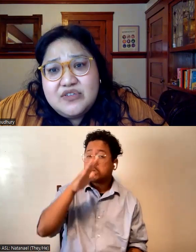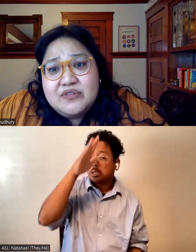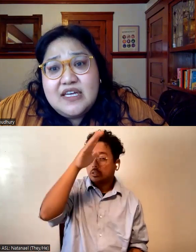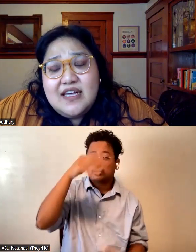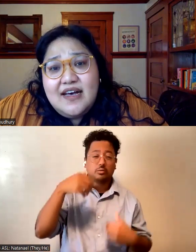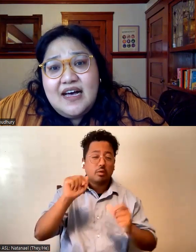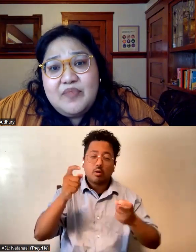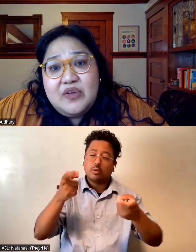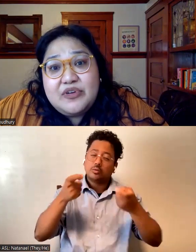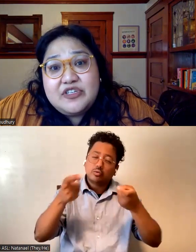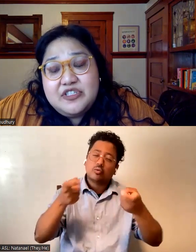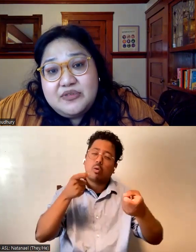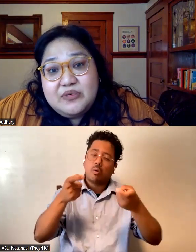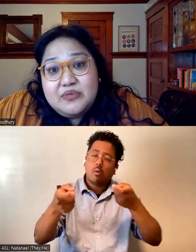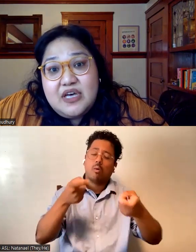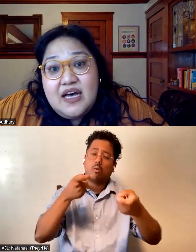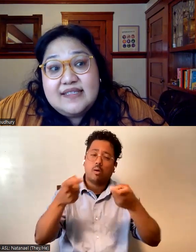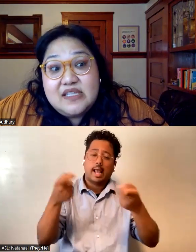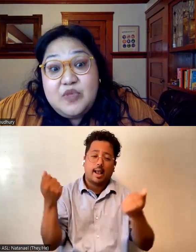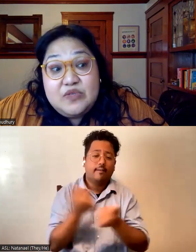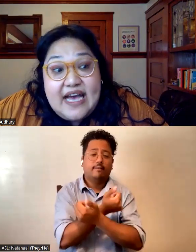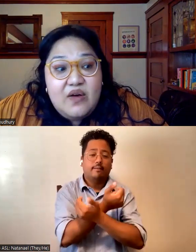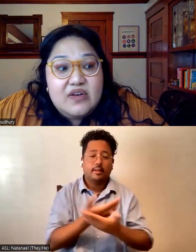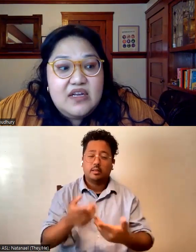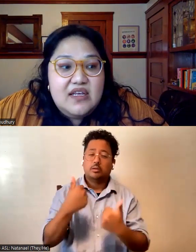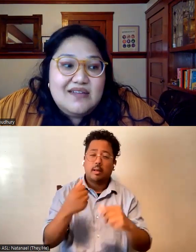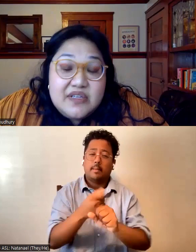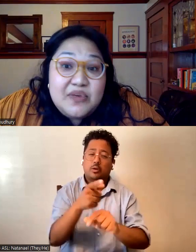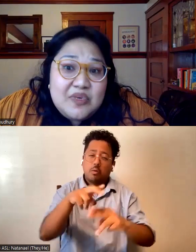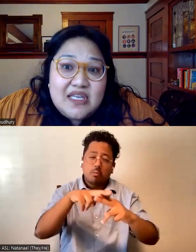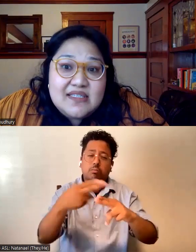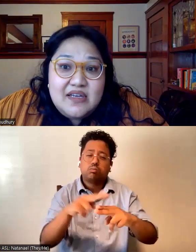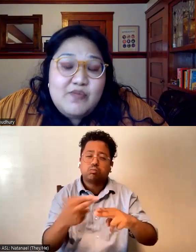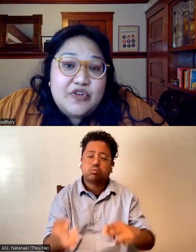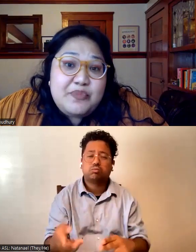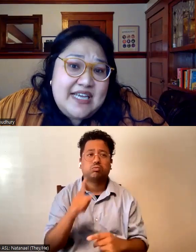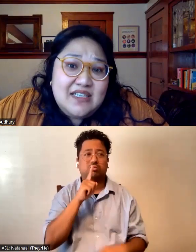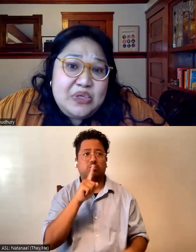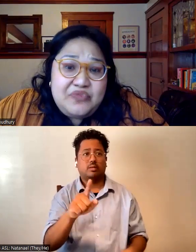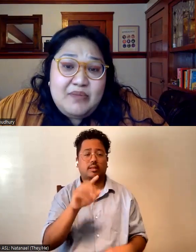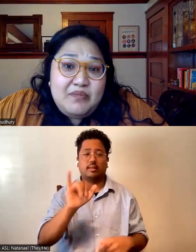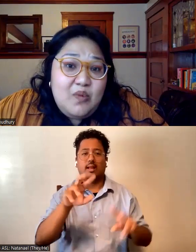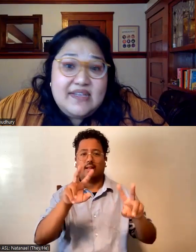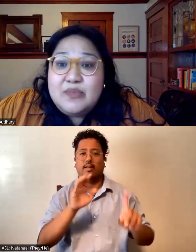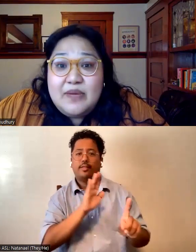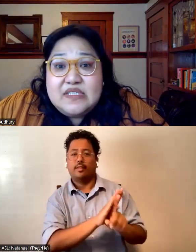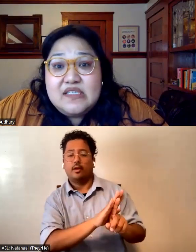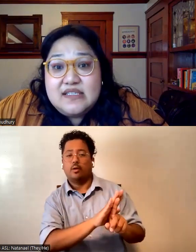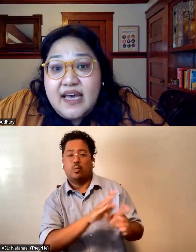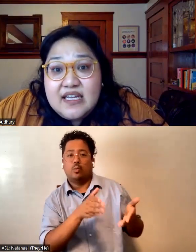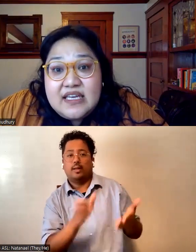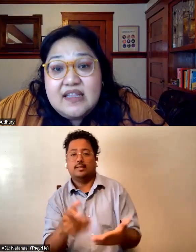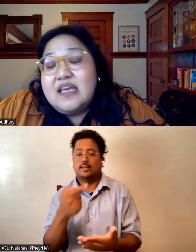went to in order to slim you down. It really is a mode of protecting you from a white